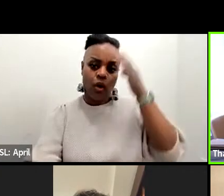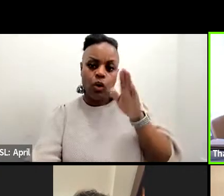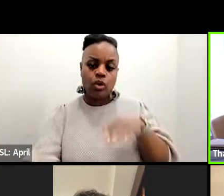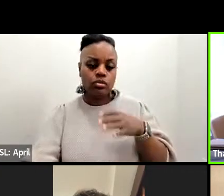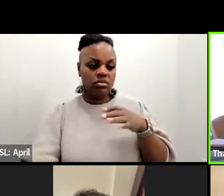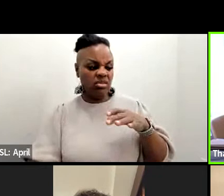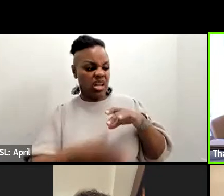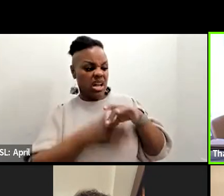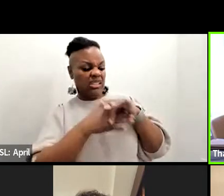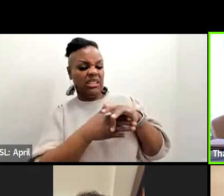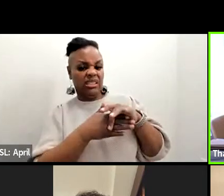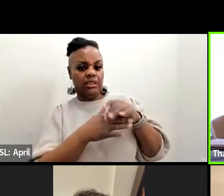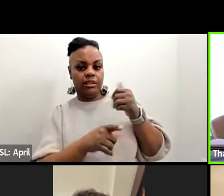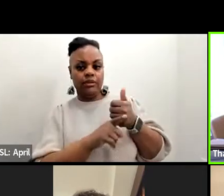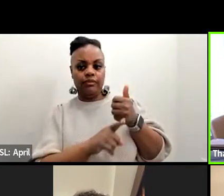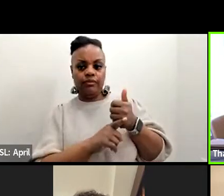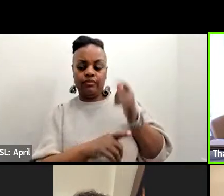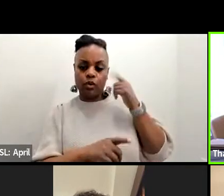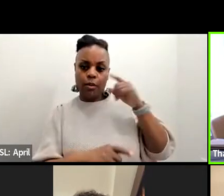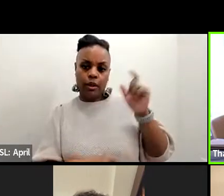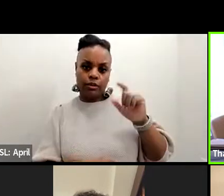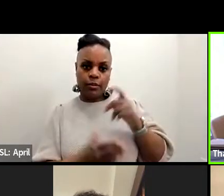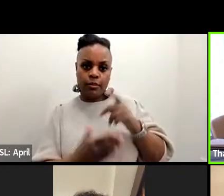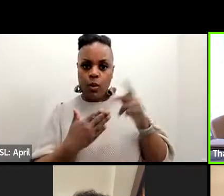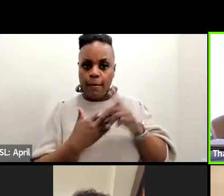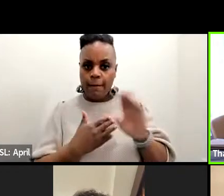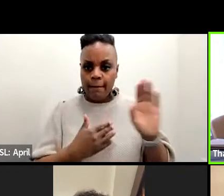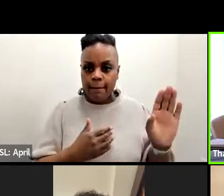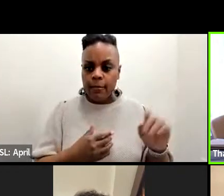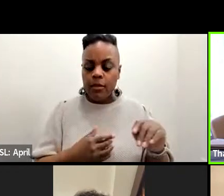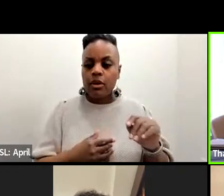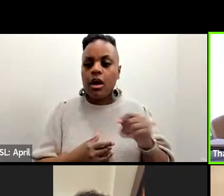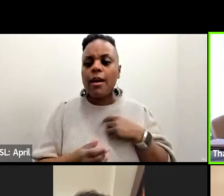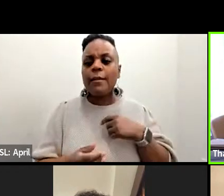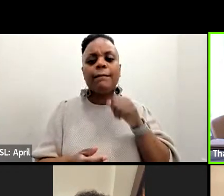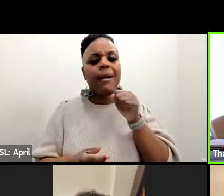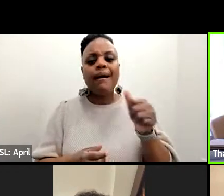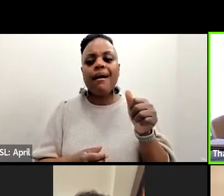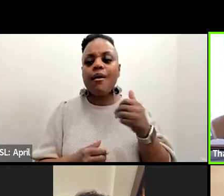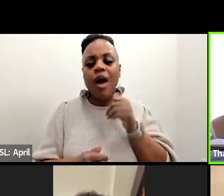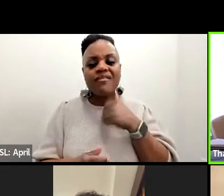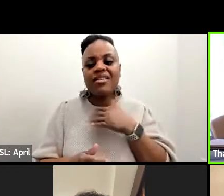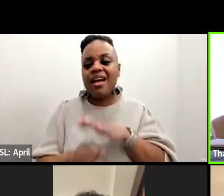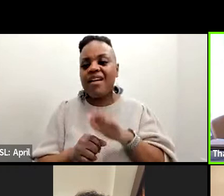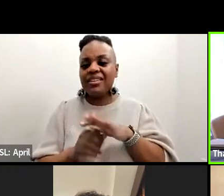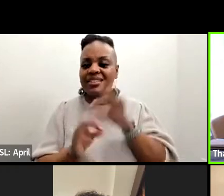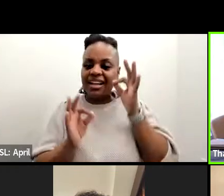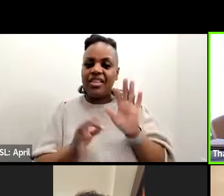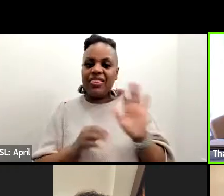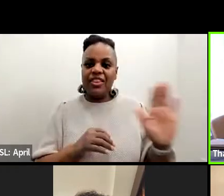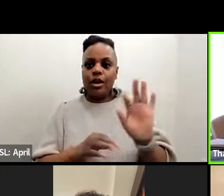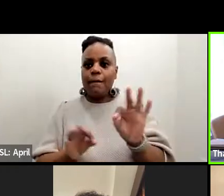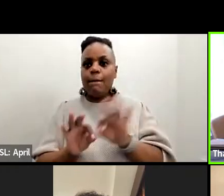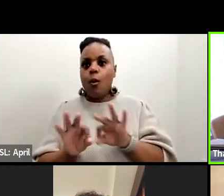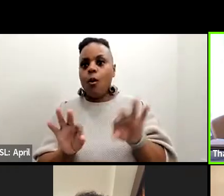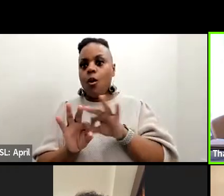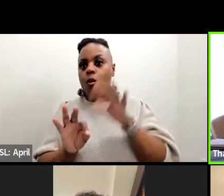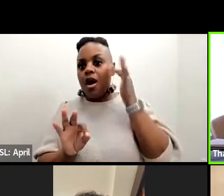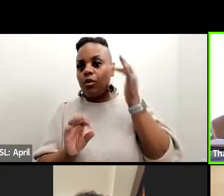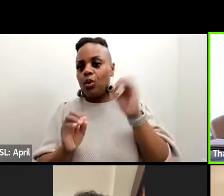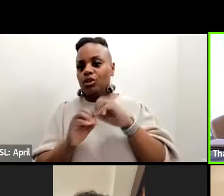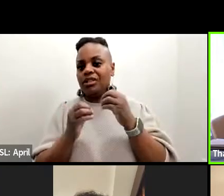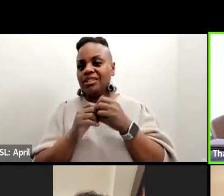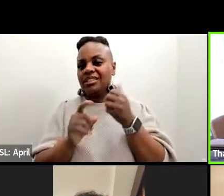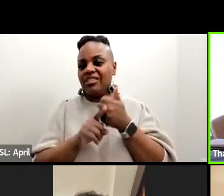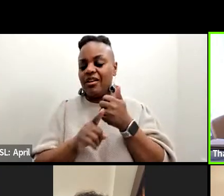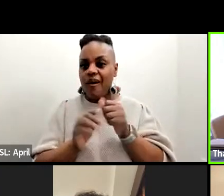its importance just by being an effective organization. So we study things like what they say